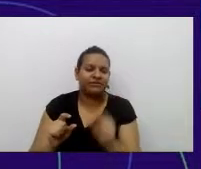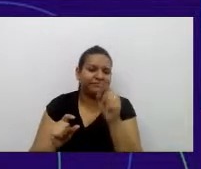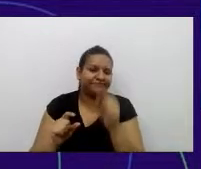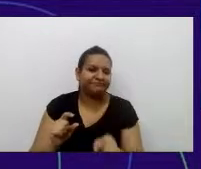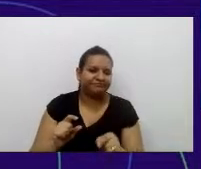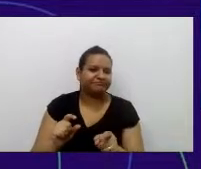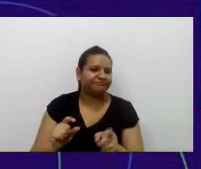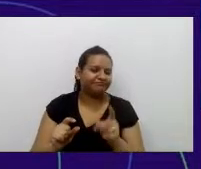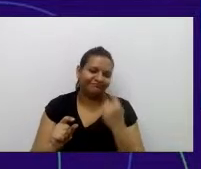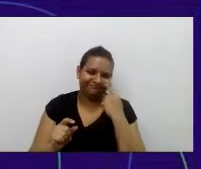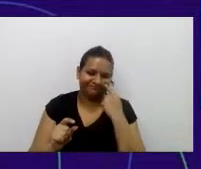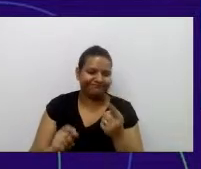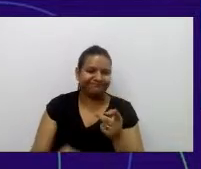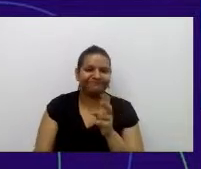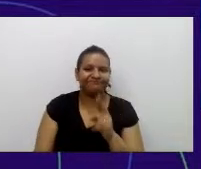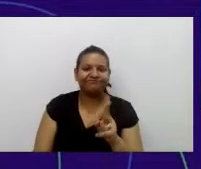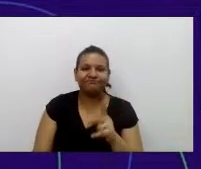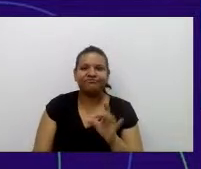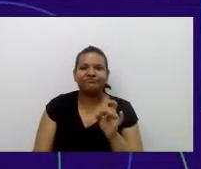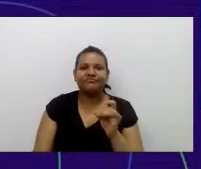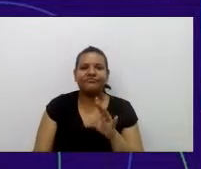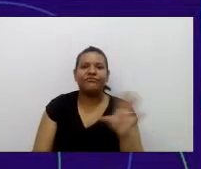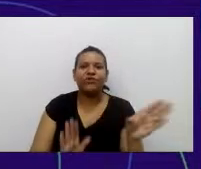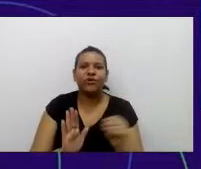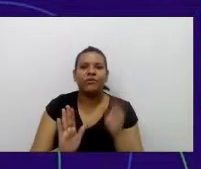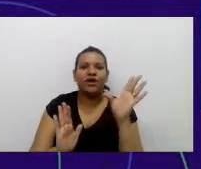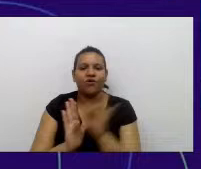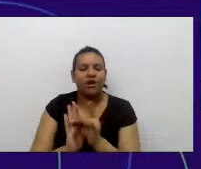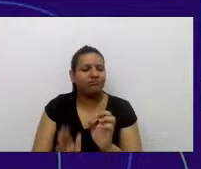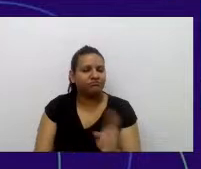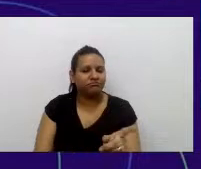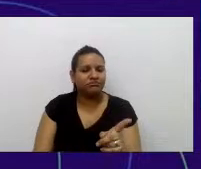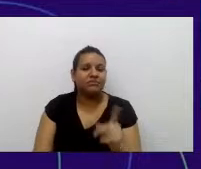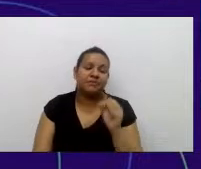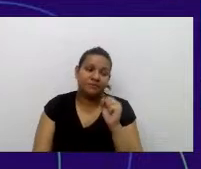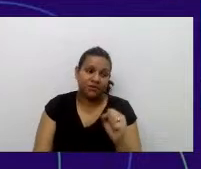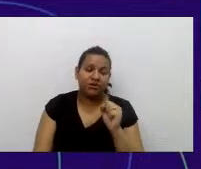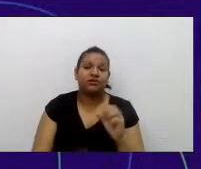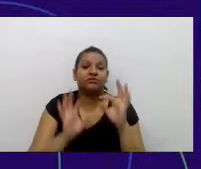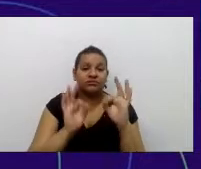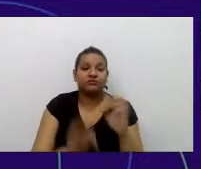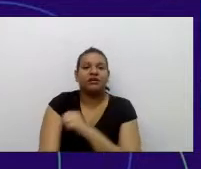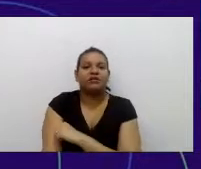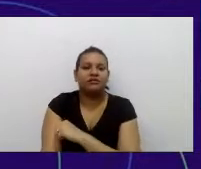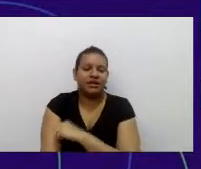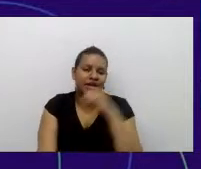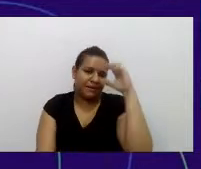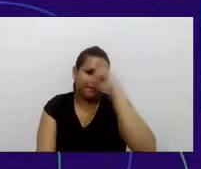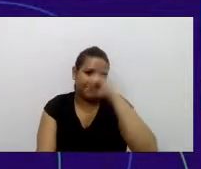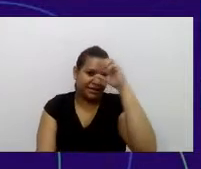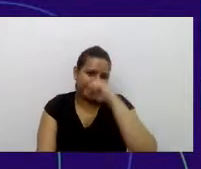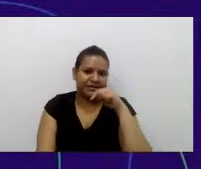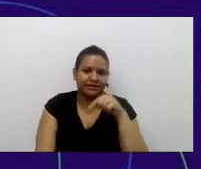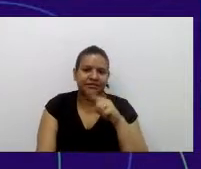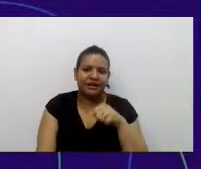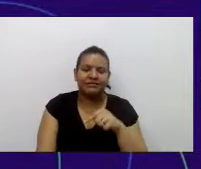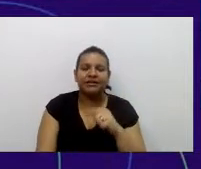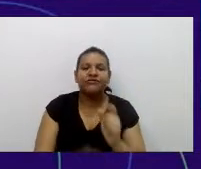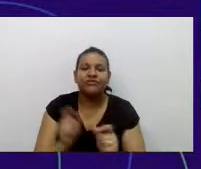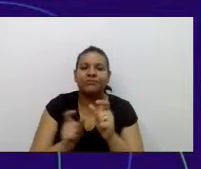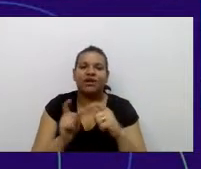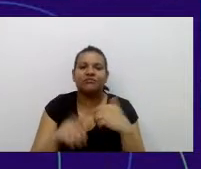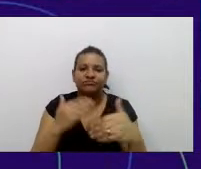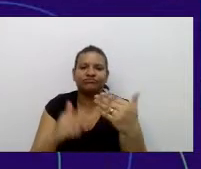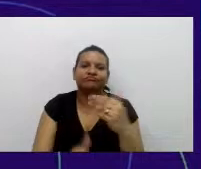actually learning and engaging with developing vocabulary, for example. Exactly, using the tool in a constructive way.